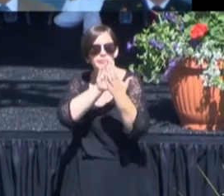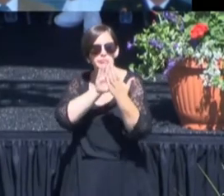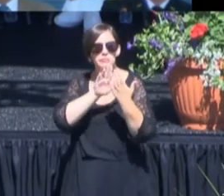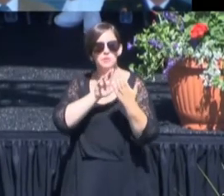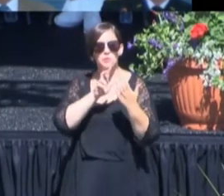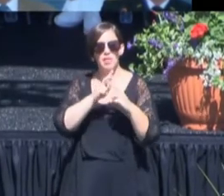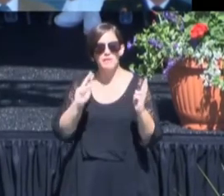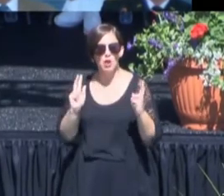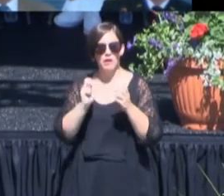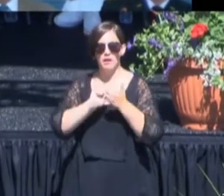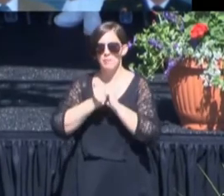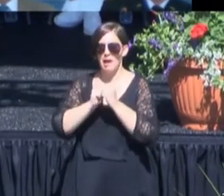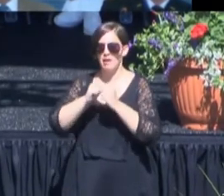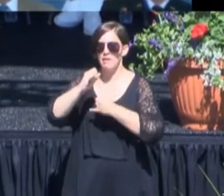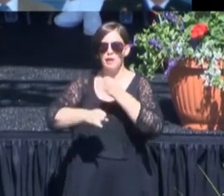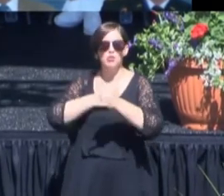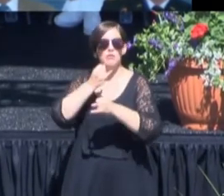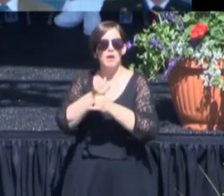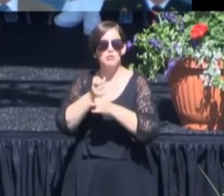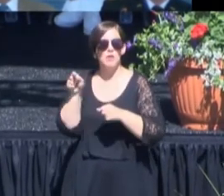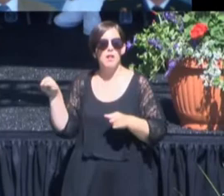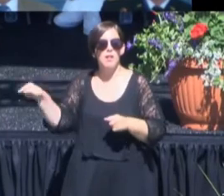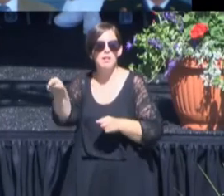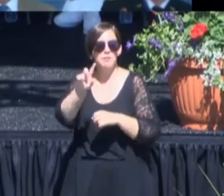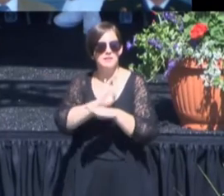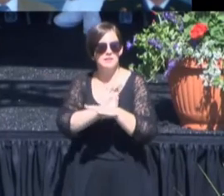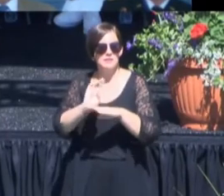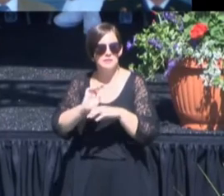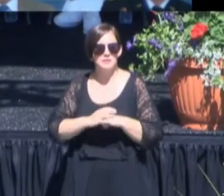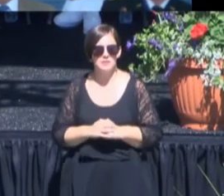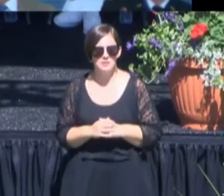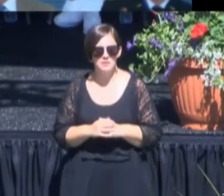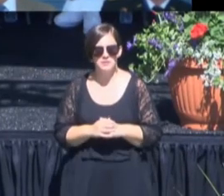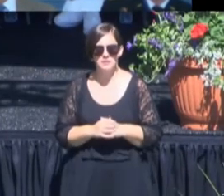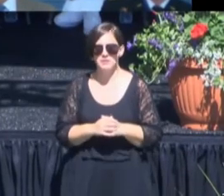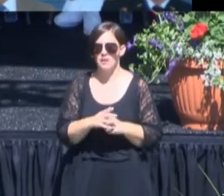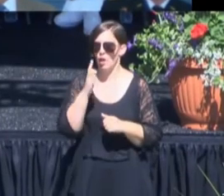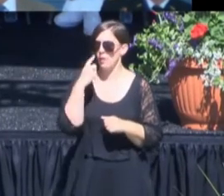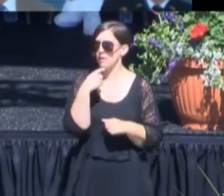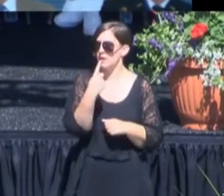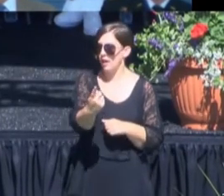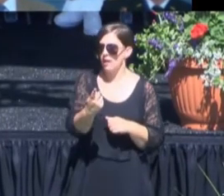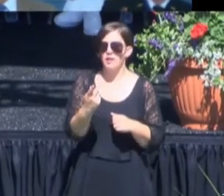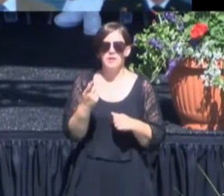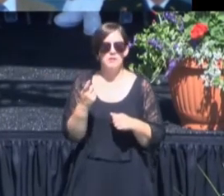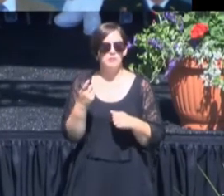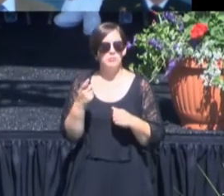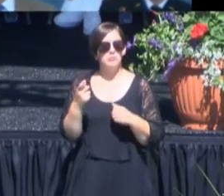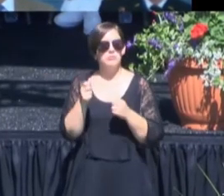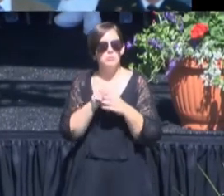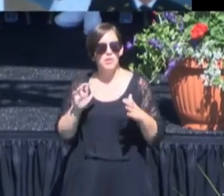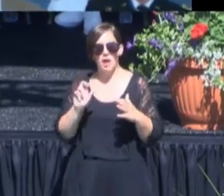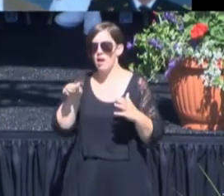fiercely competitive international environment. I will tell you this, in spite of any of these